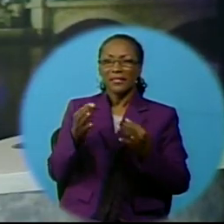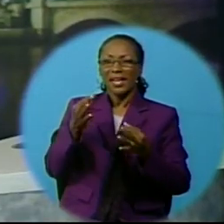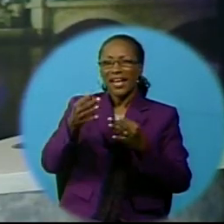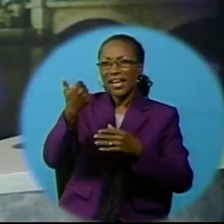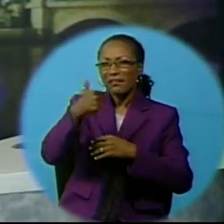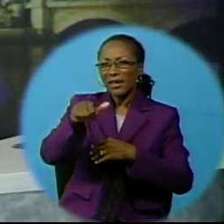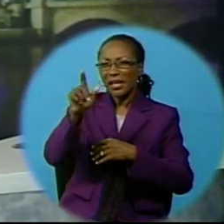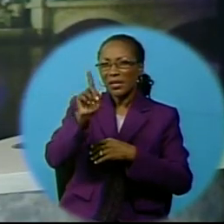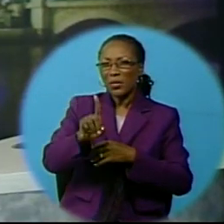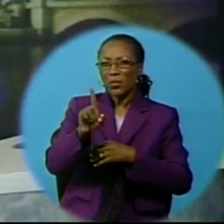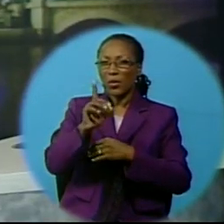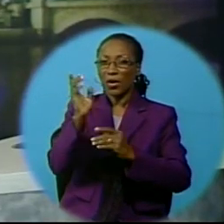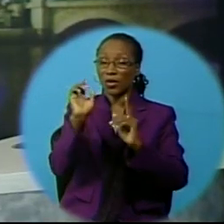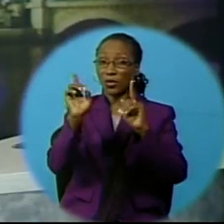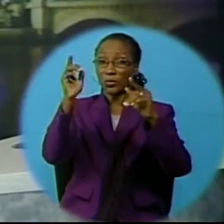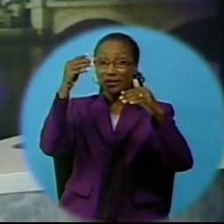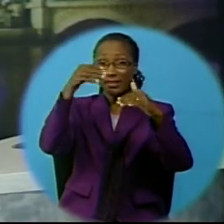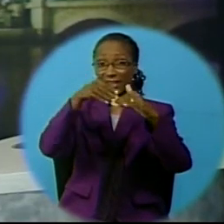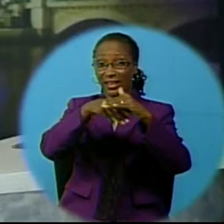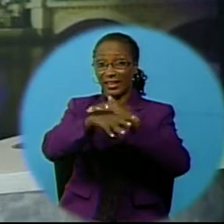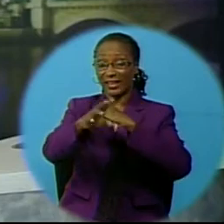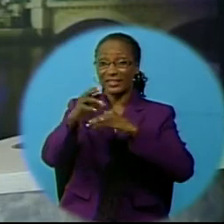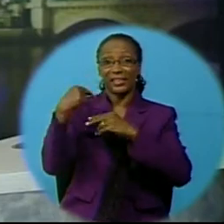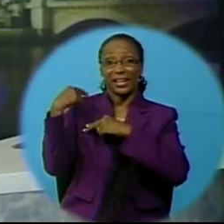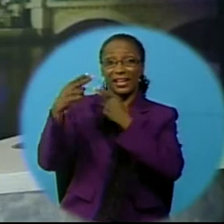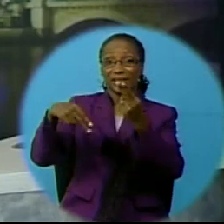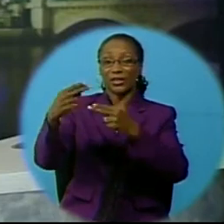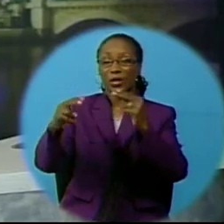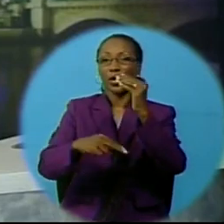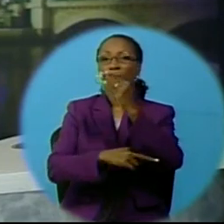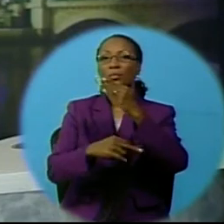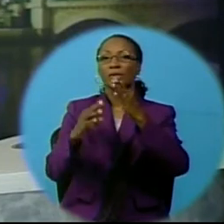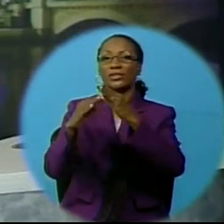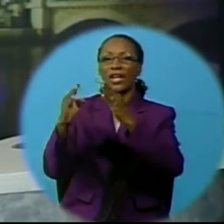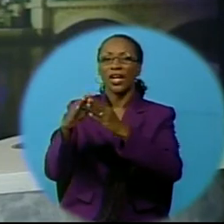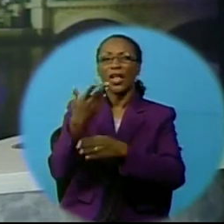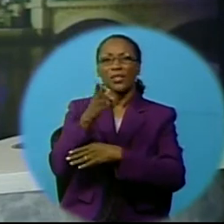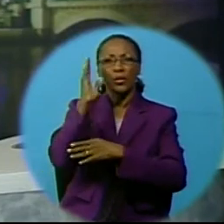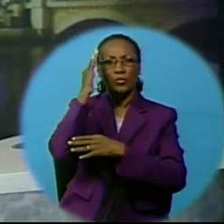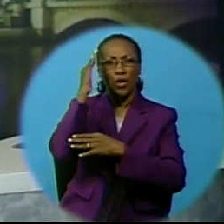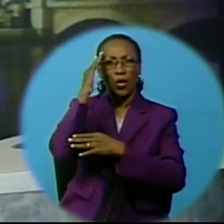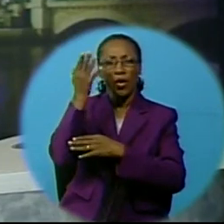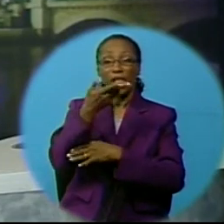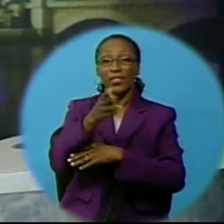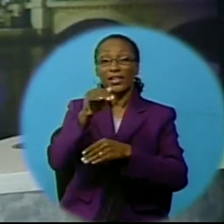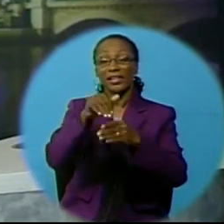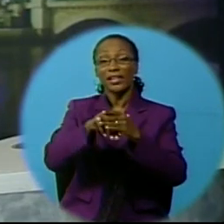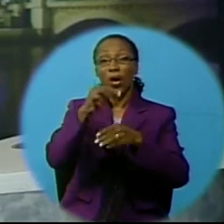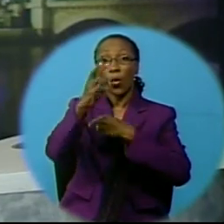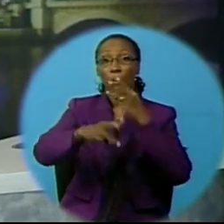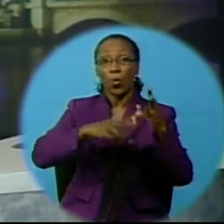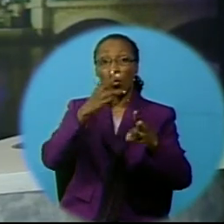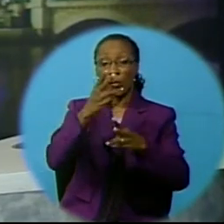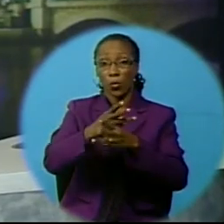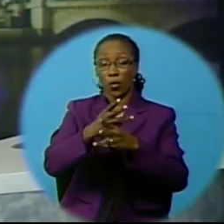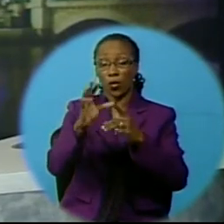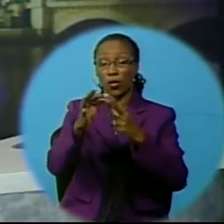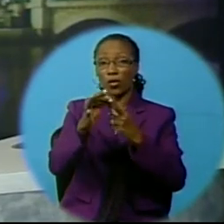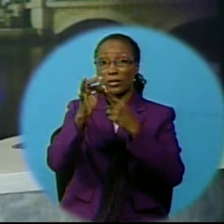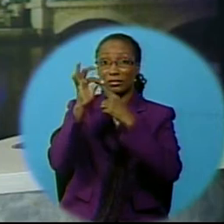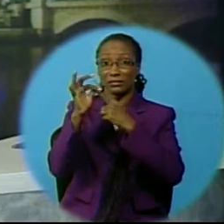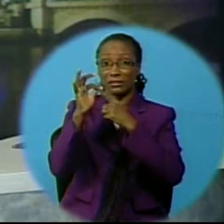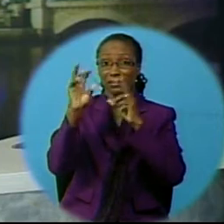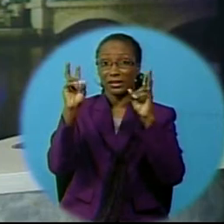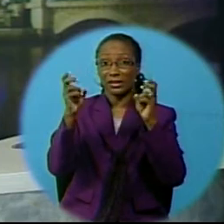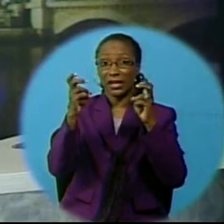If anyone enters historic Bridgetown, they will definitely know they're in a World Heritage Site. That's because the lack of signage